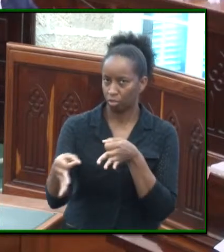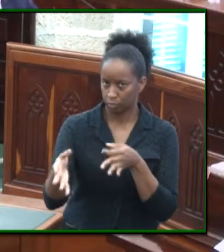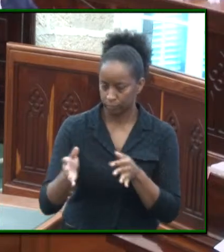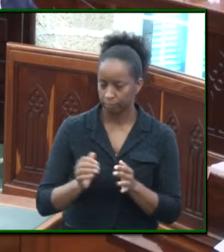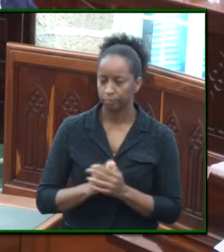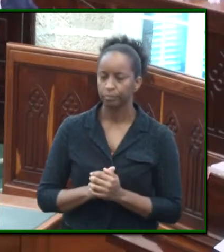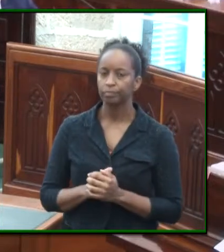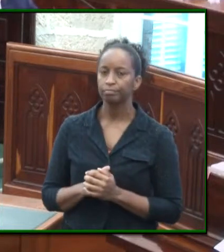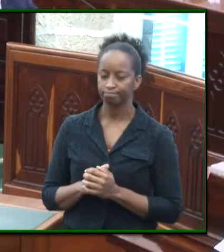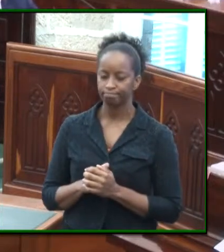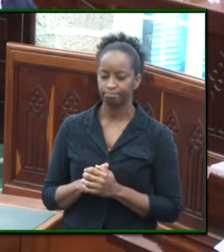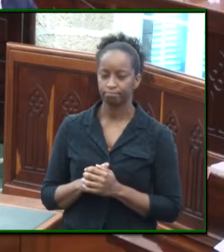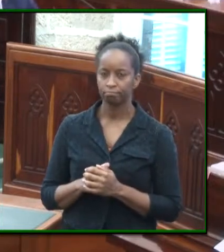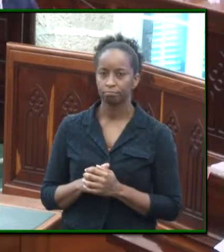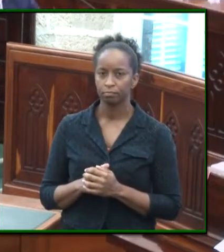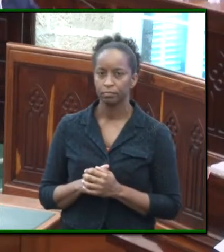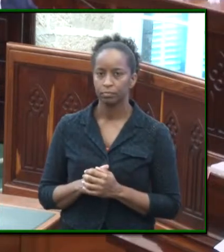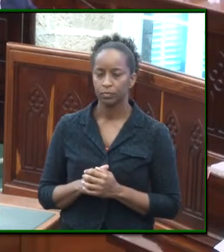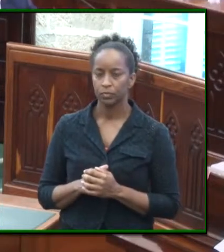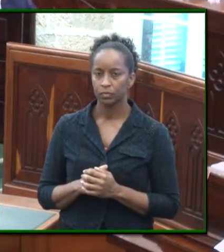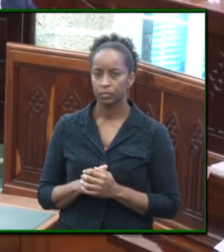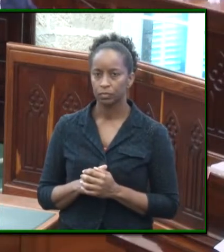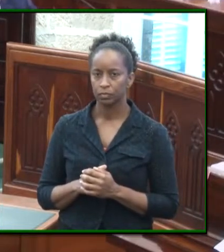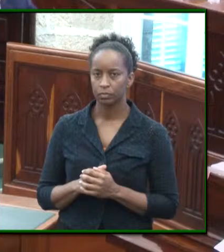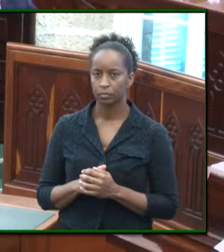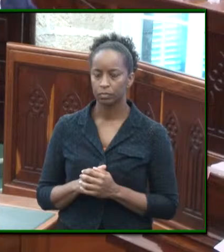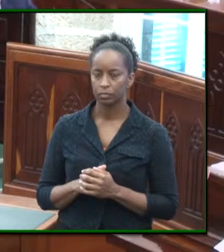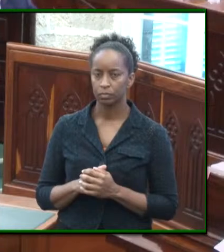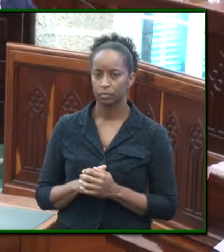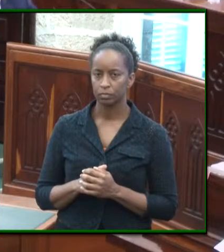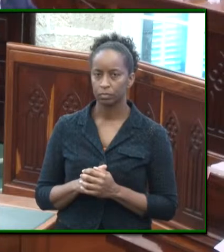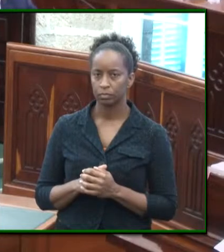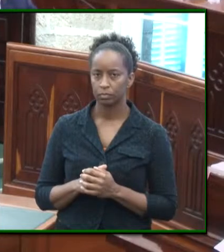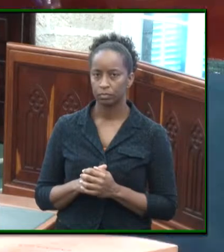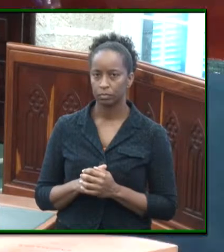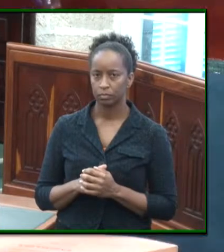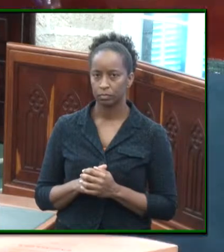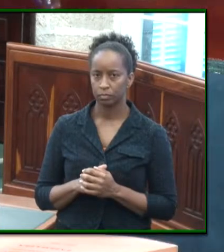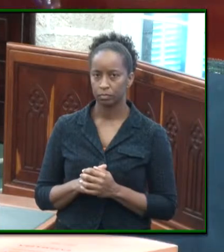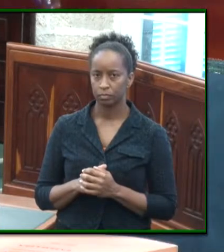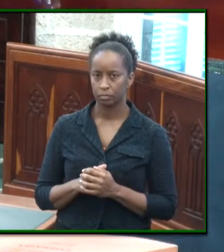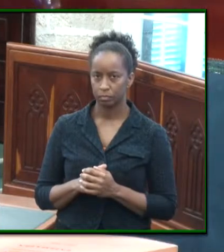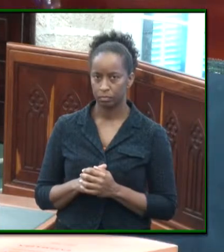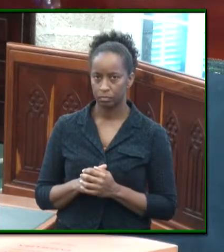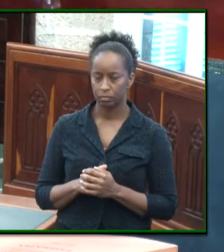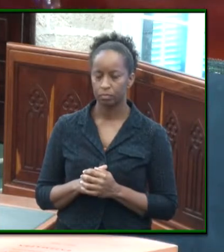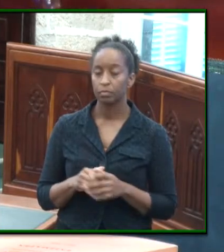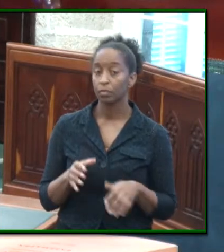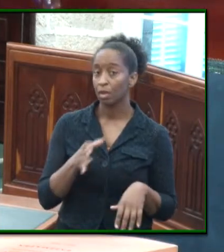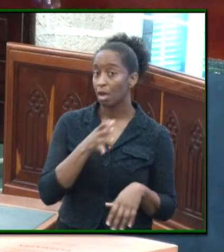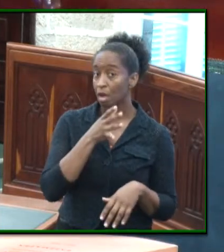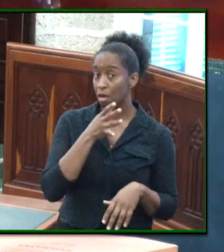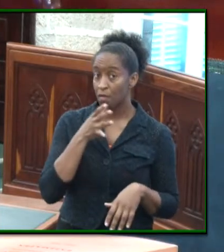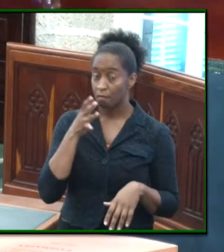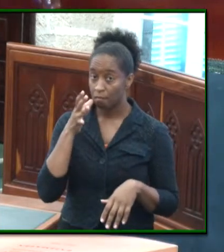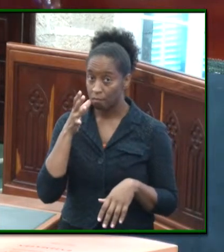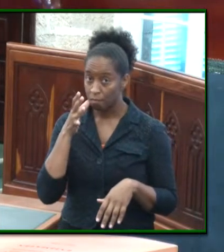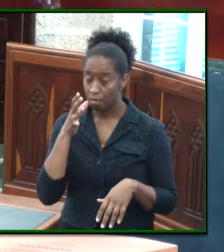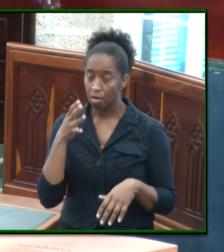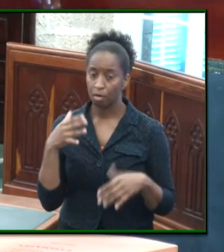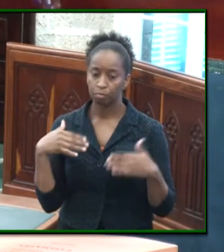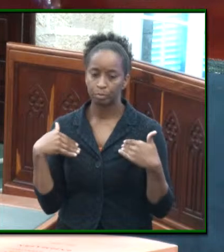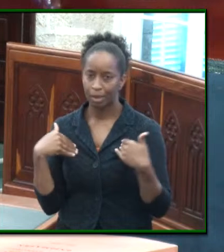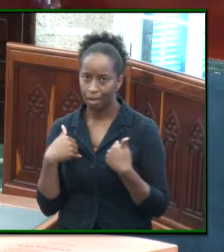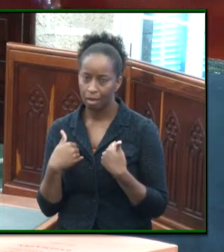With the increase in commercial activity, certainly in agricultural produce, but other